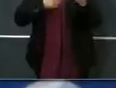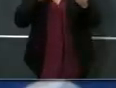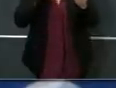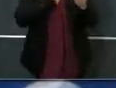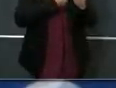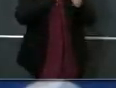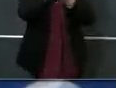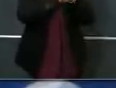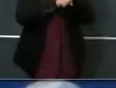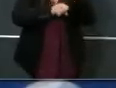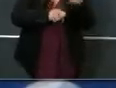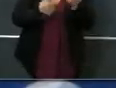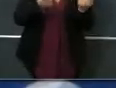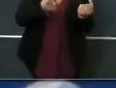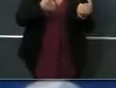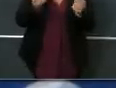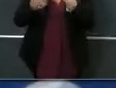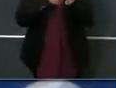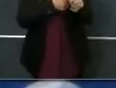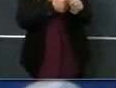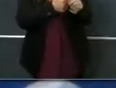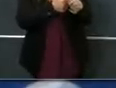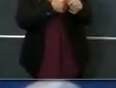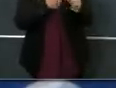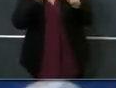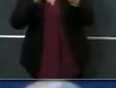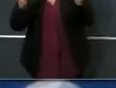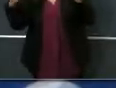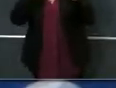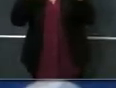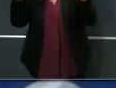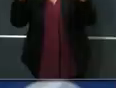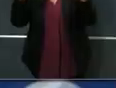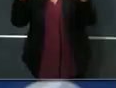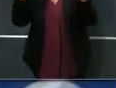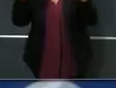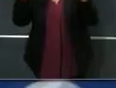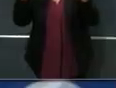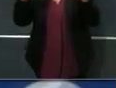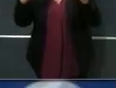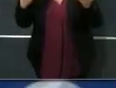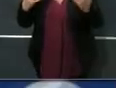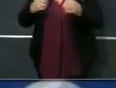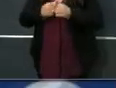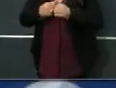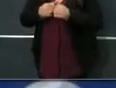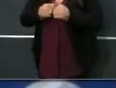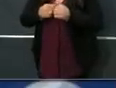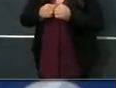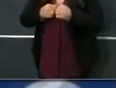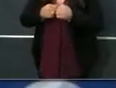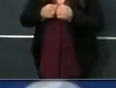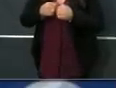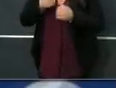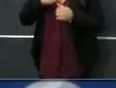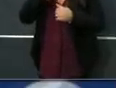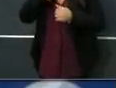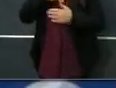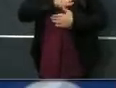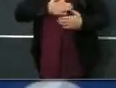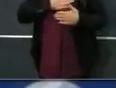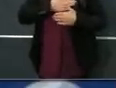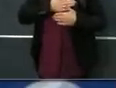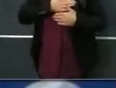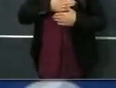of the conversations and communication we had with the county health officials. I deeply appreciate